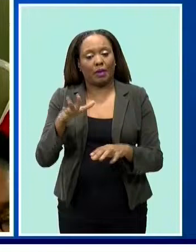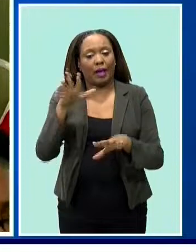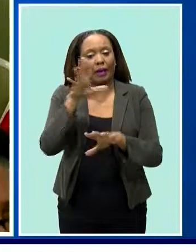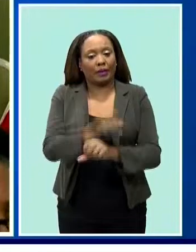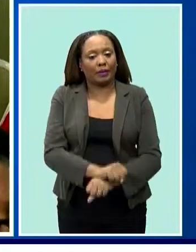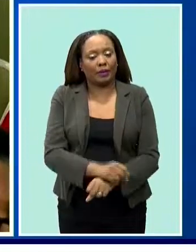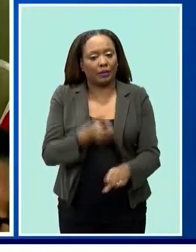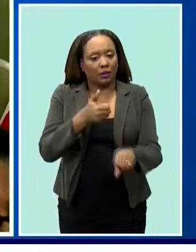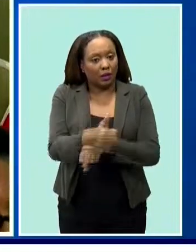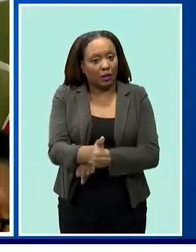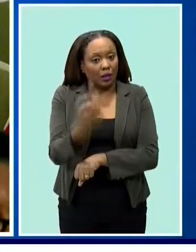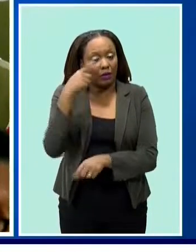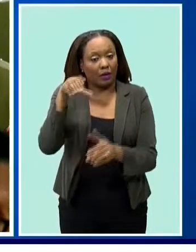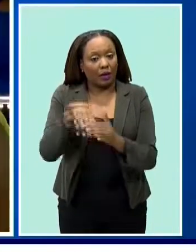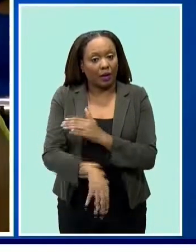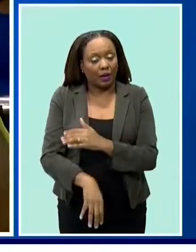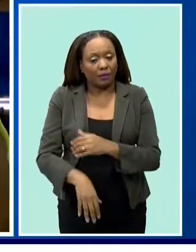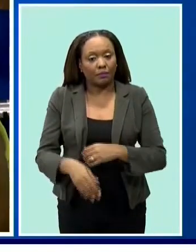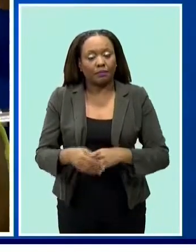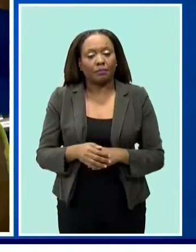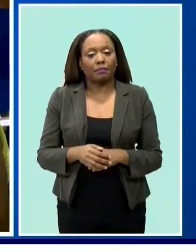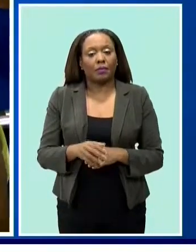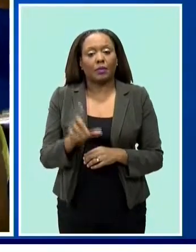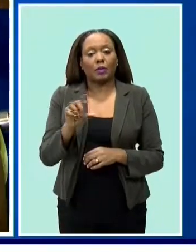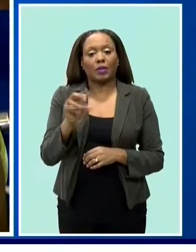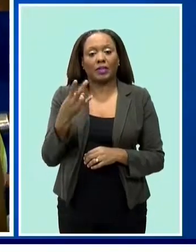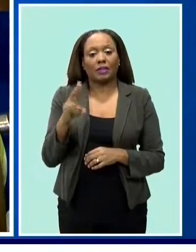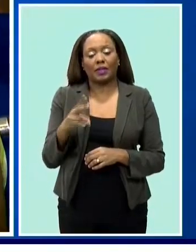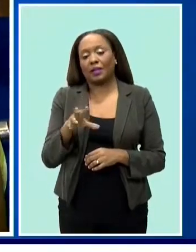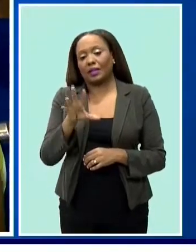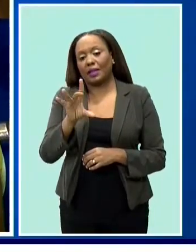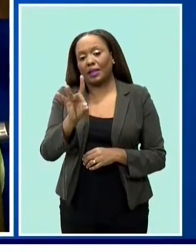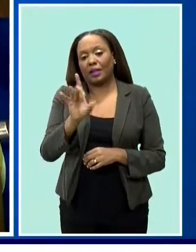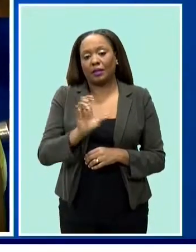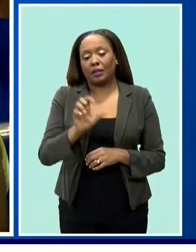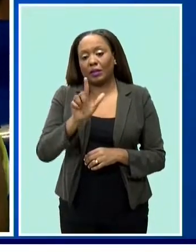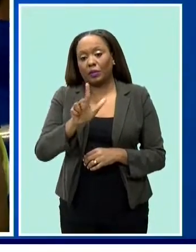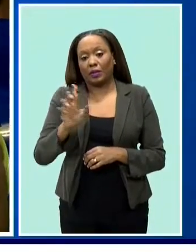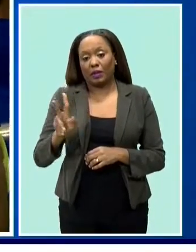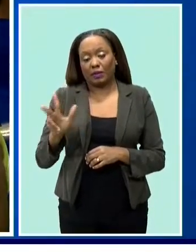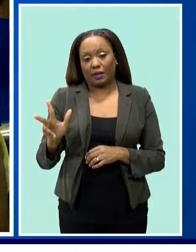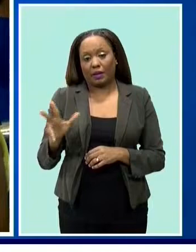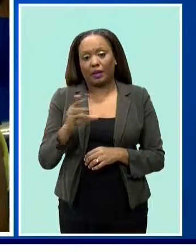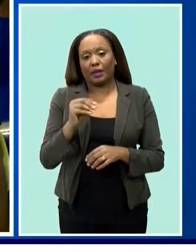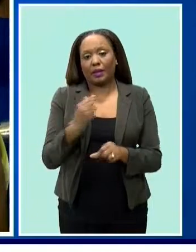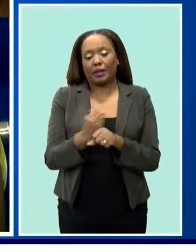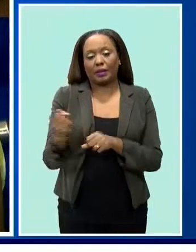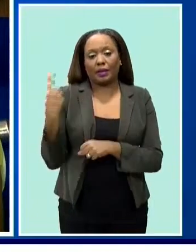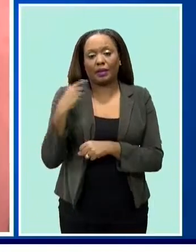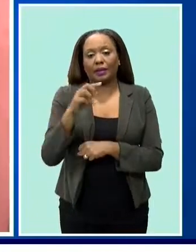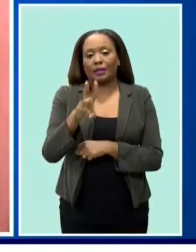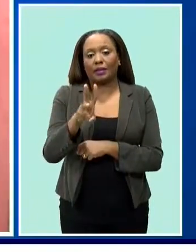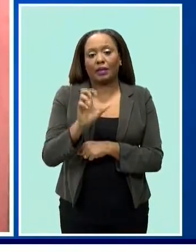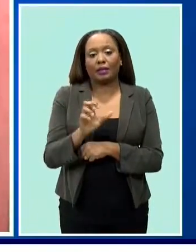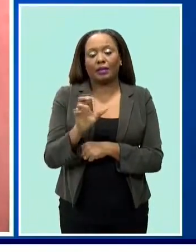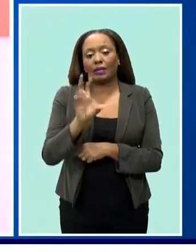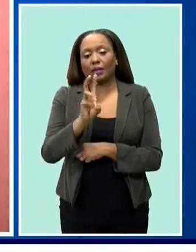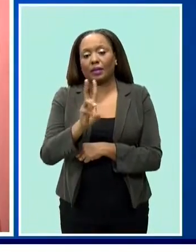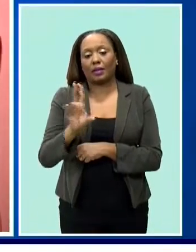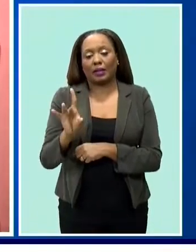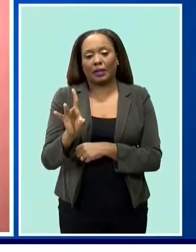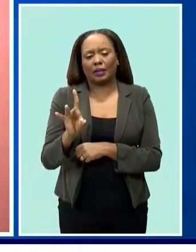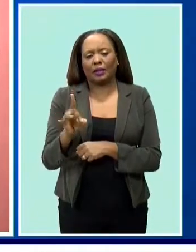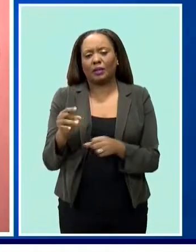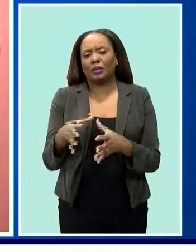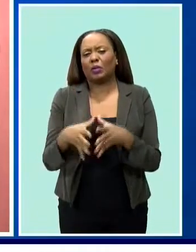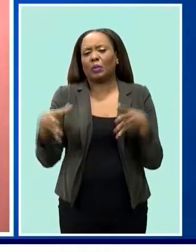and charged for crimes. In 2017, 823, and in 2018, 668.